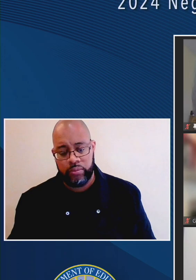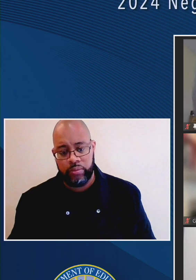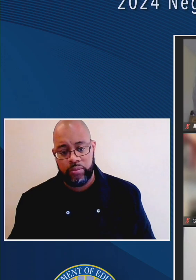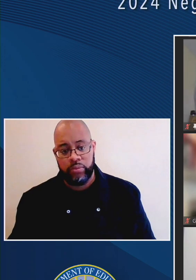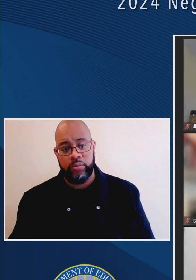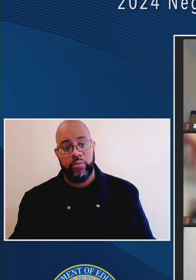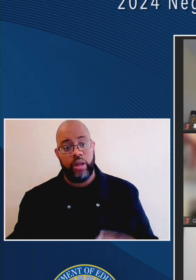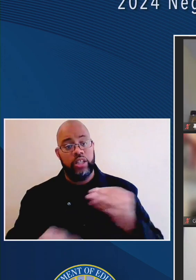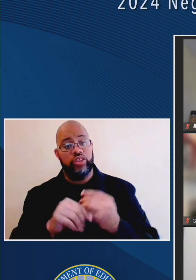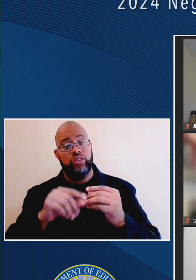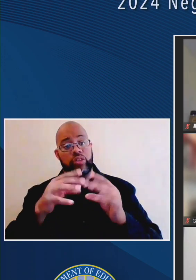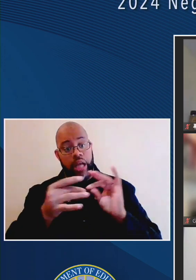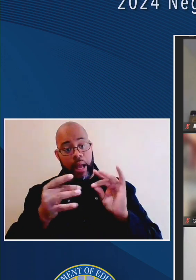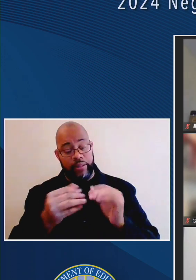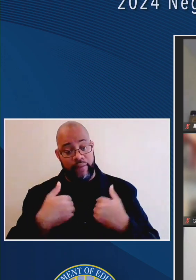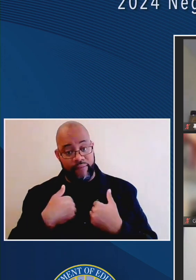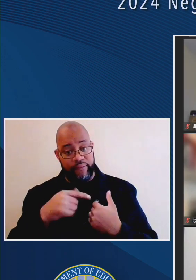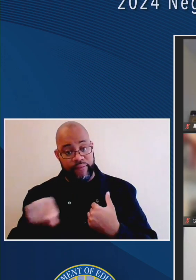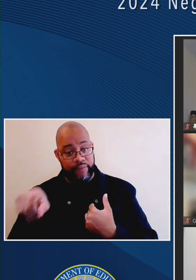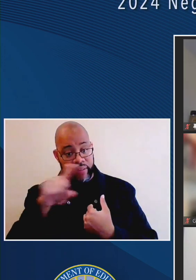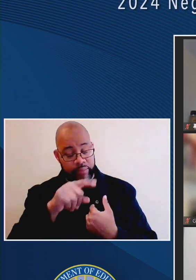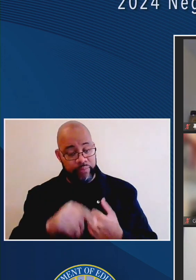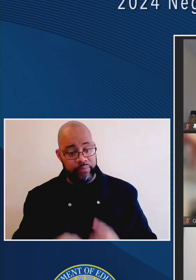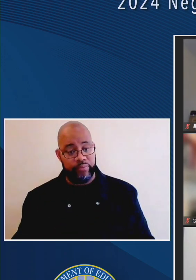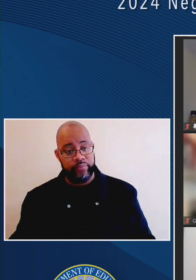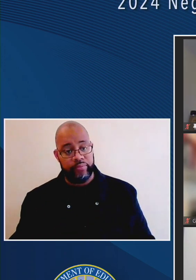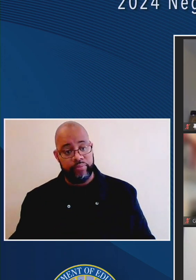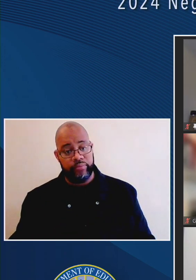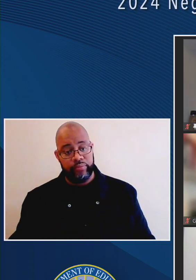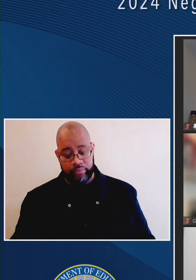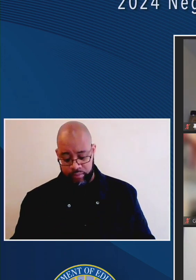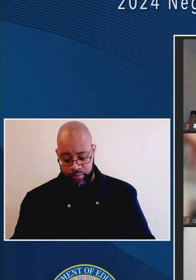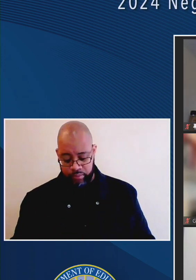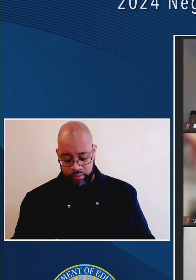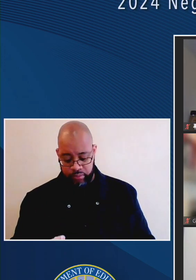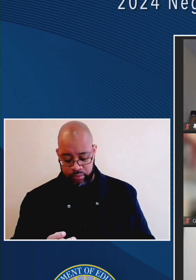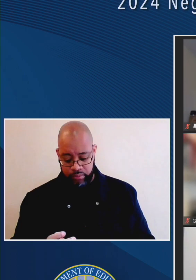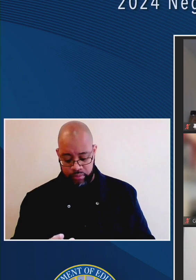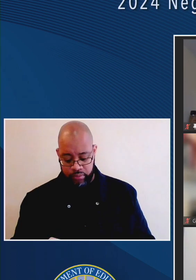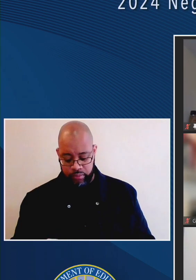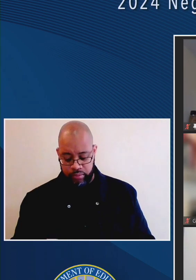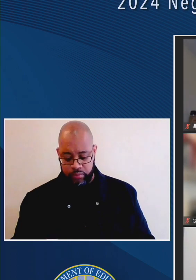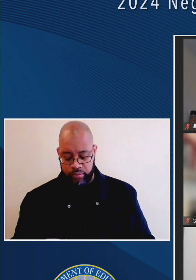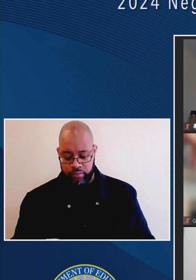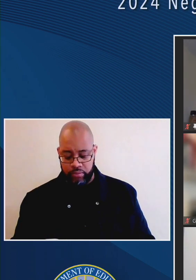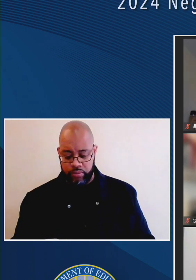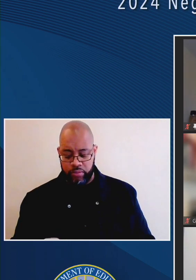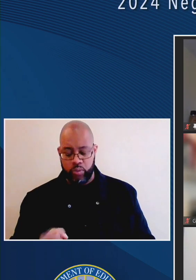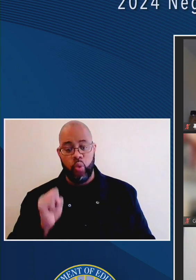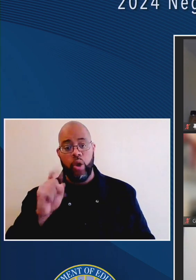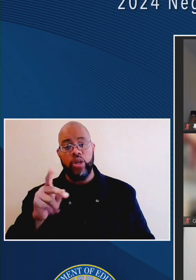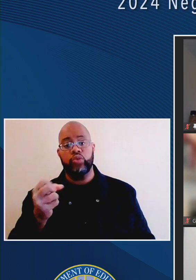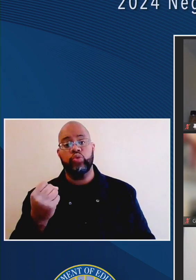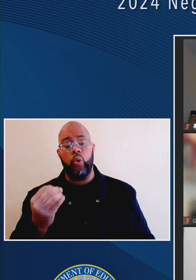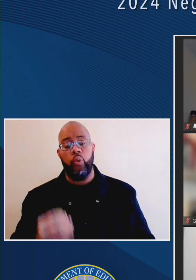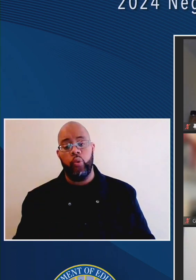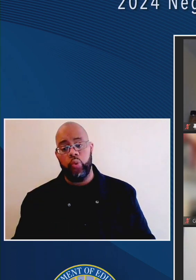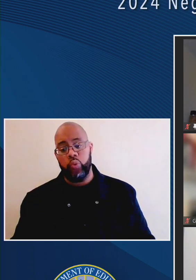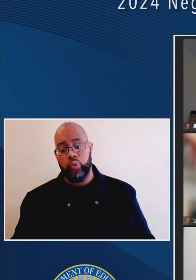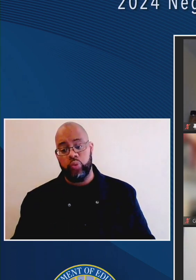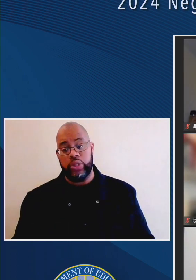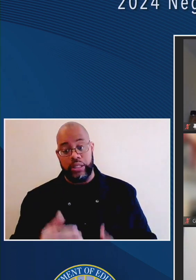seen it anecdotally in Washington. We are working, in addition to the Gear Up programs, we work with about 12 regional collaboratives